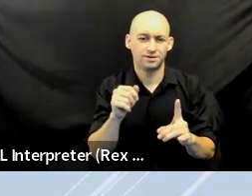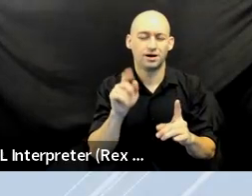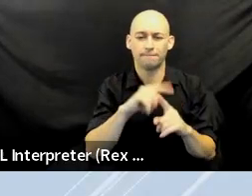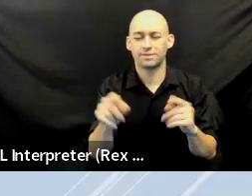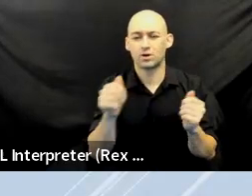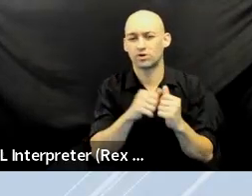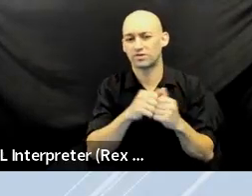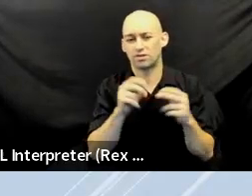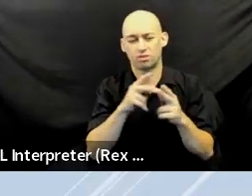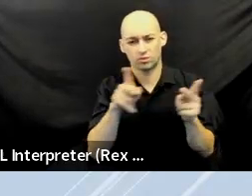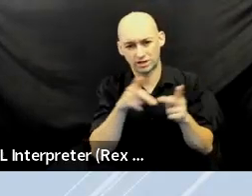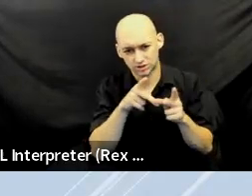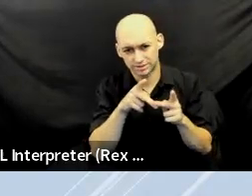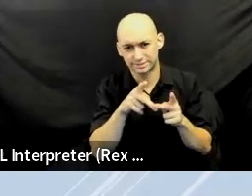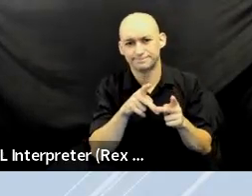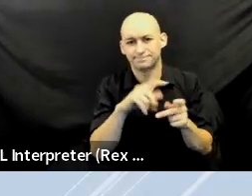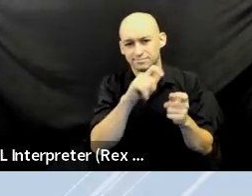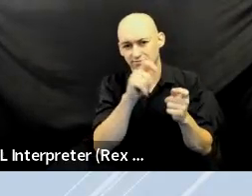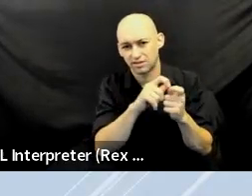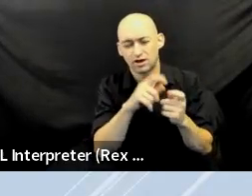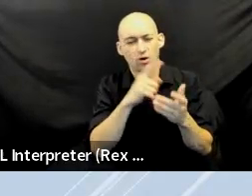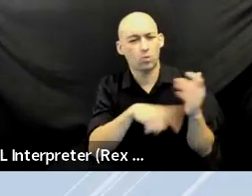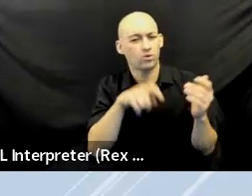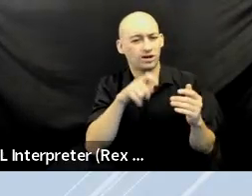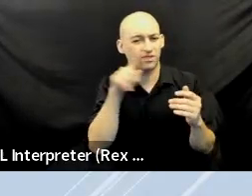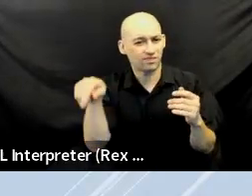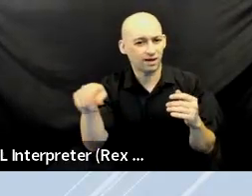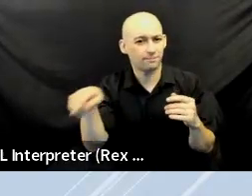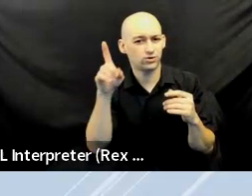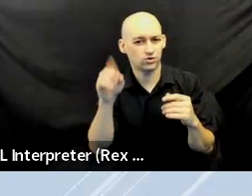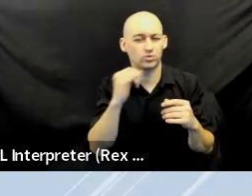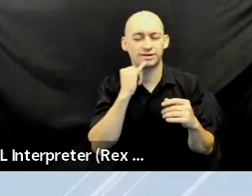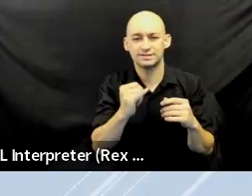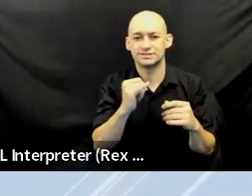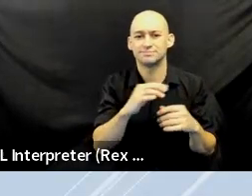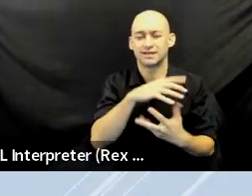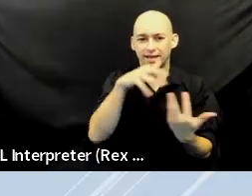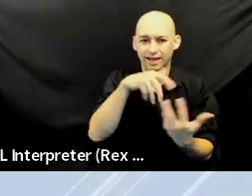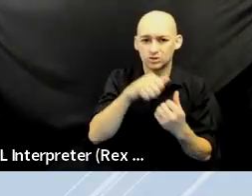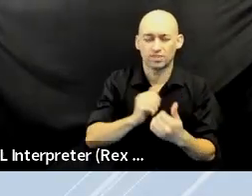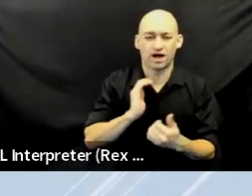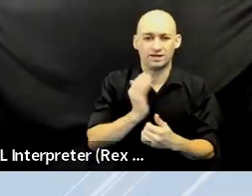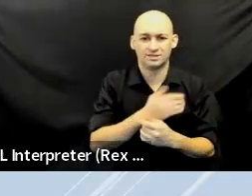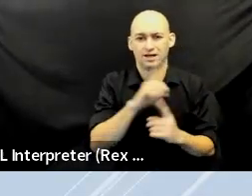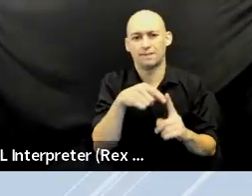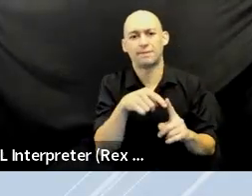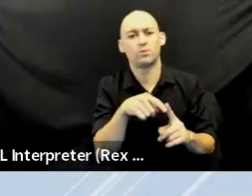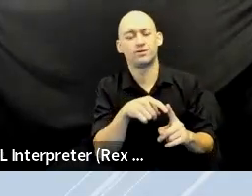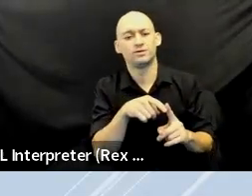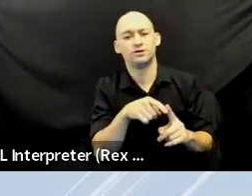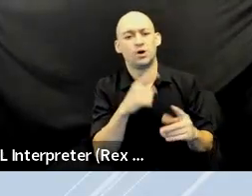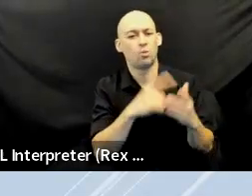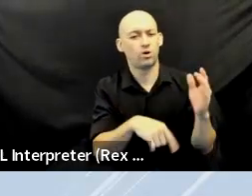locations specifically, what we need them to do is engage with us about what